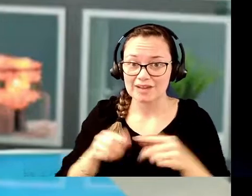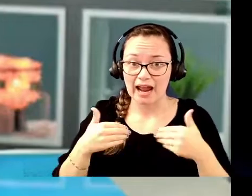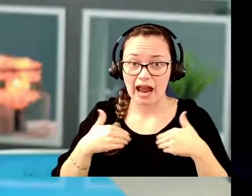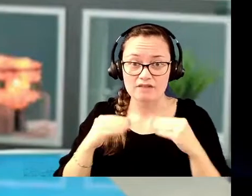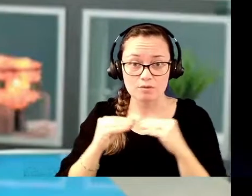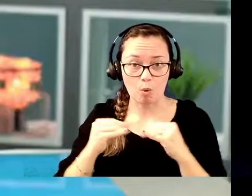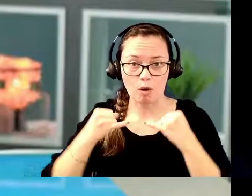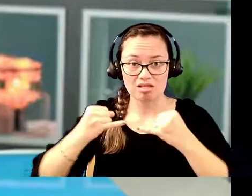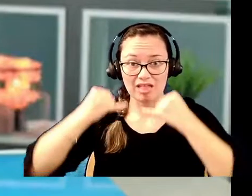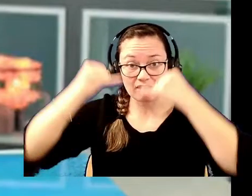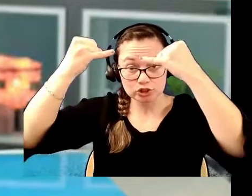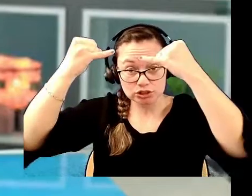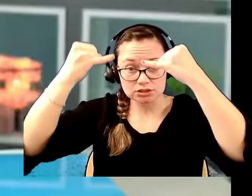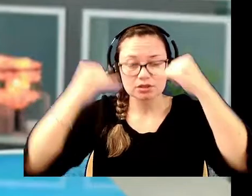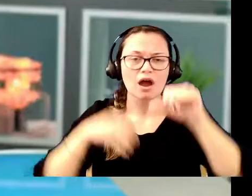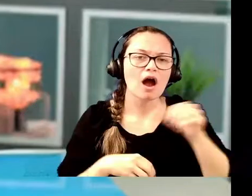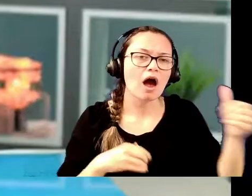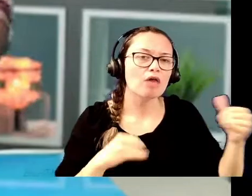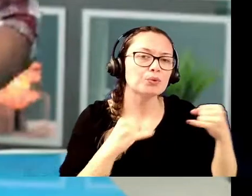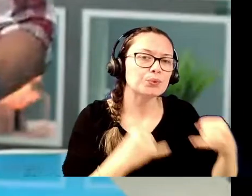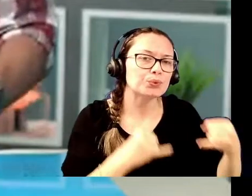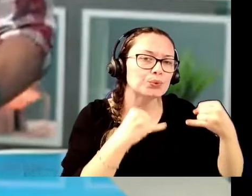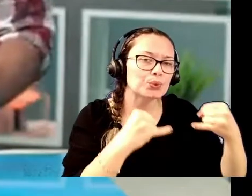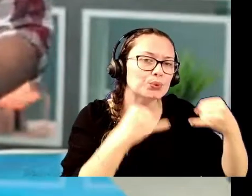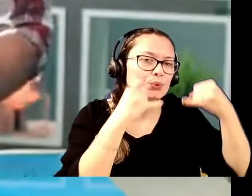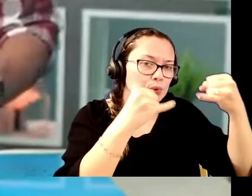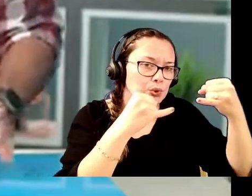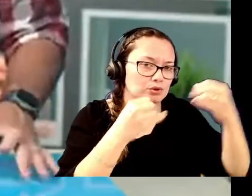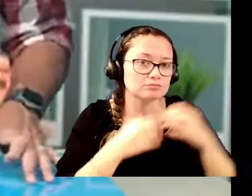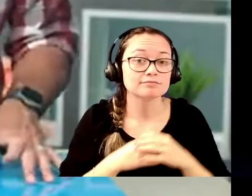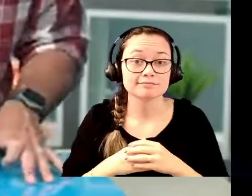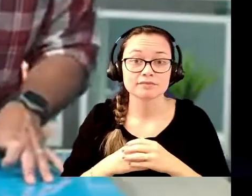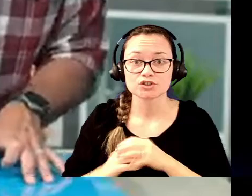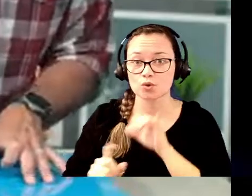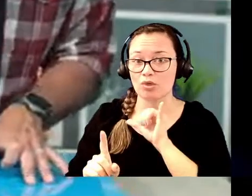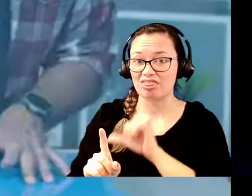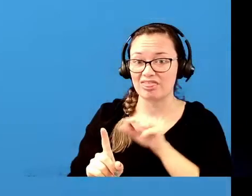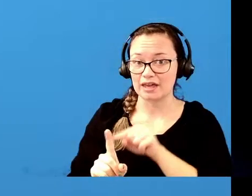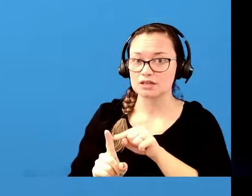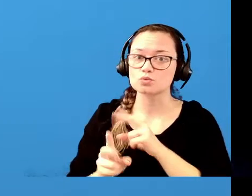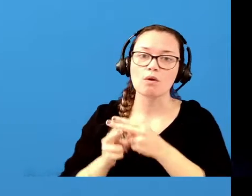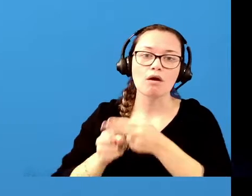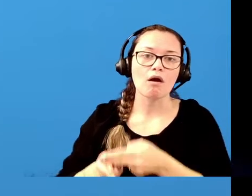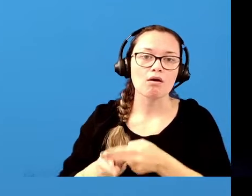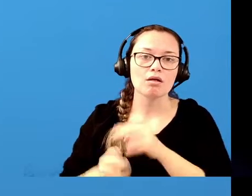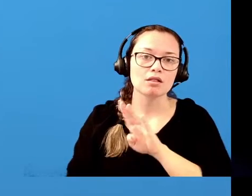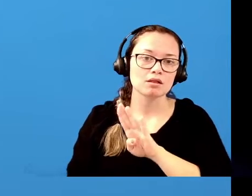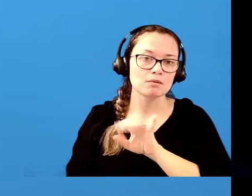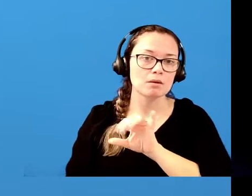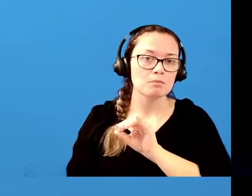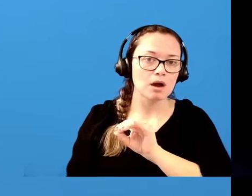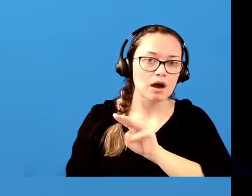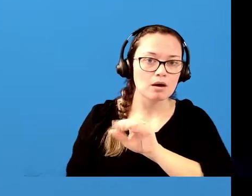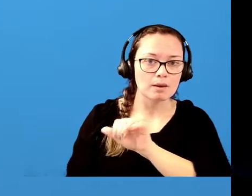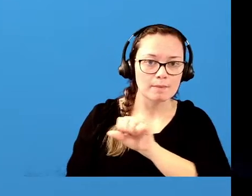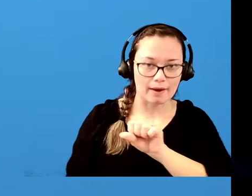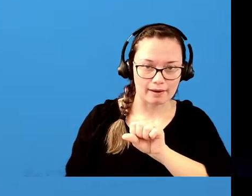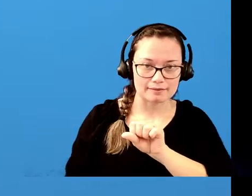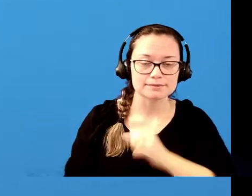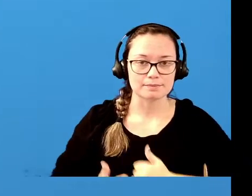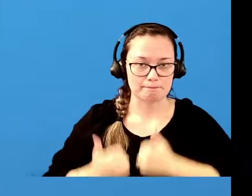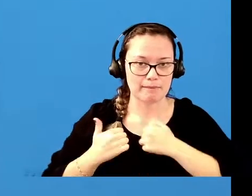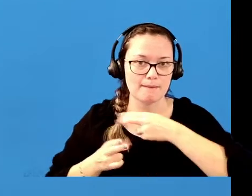this pyramid here, we're going to say that this is biomass. This is a biomass period. So this is the amount